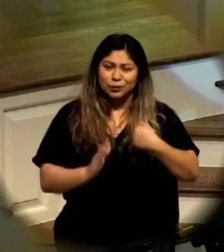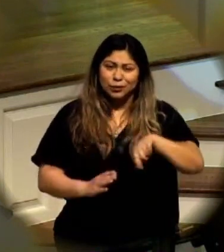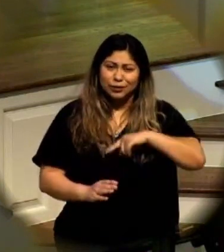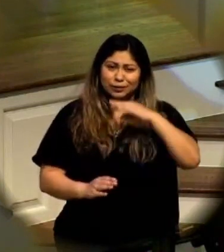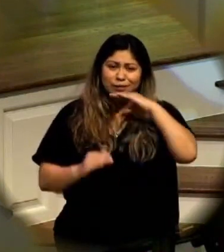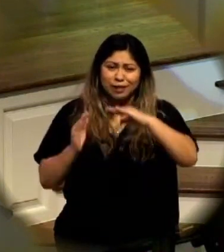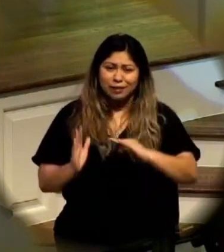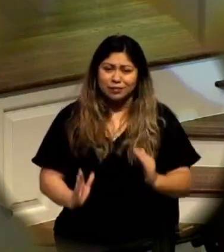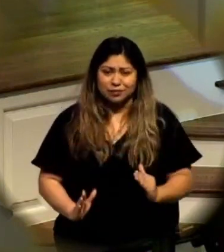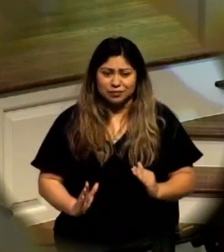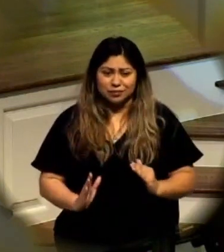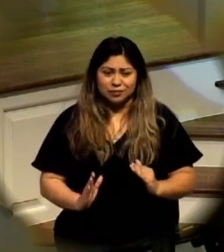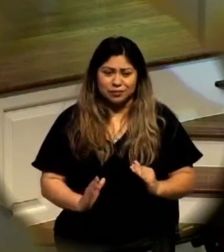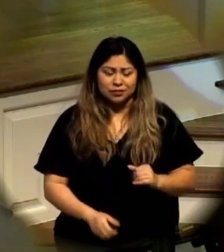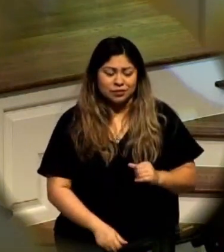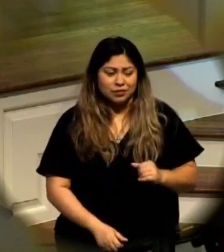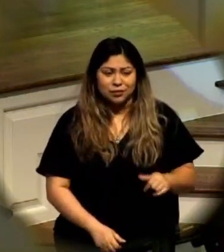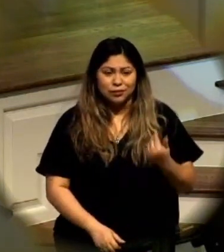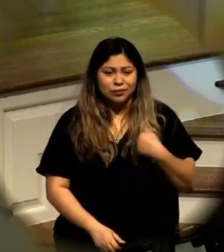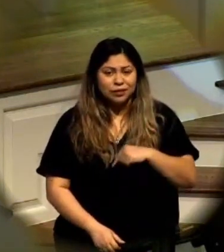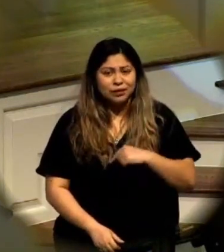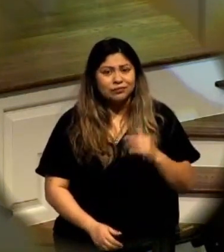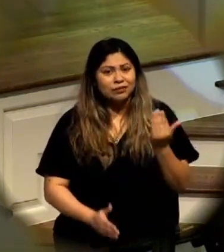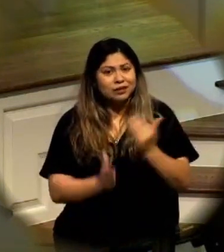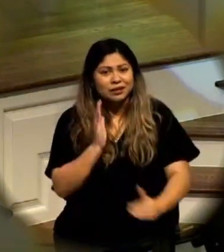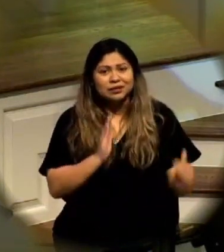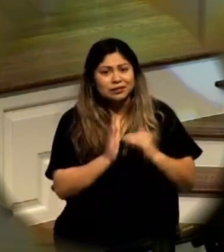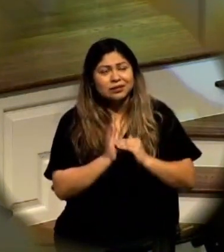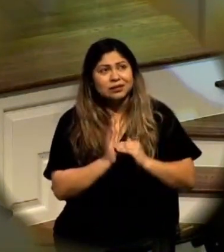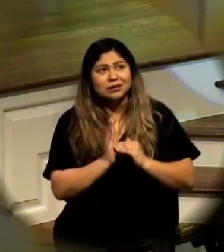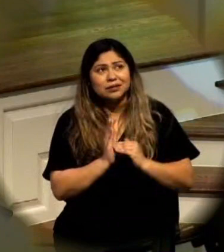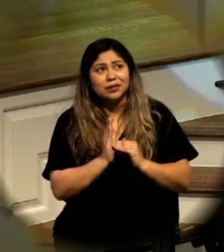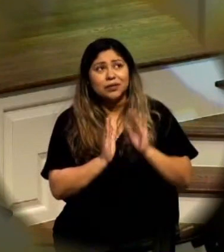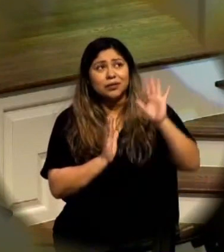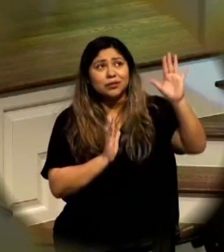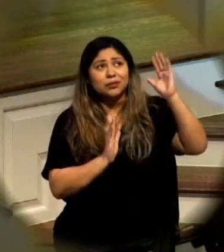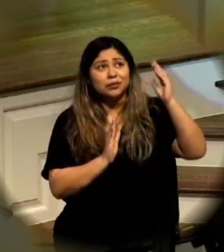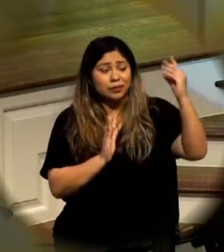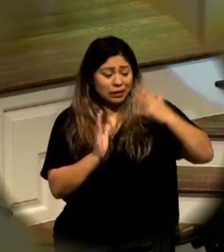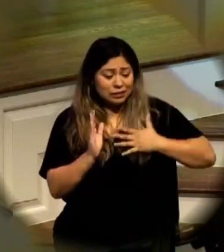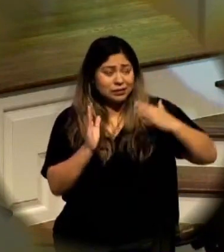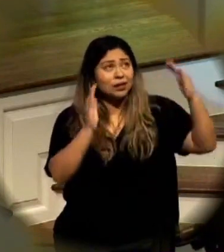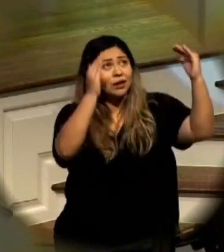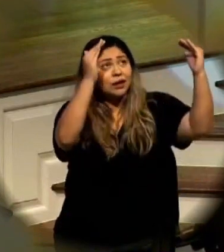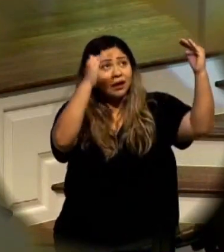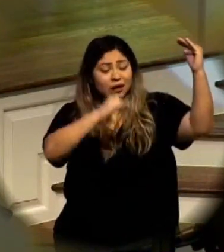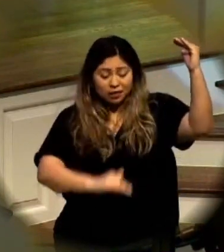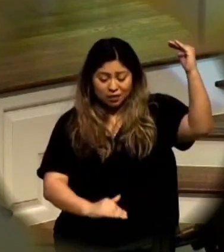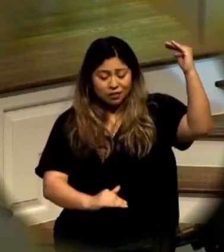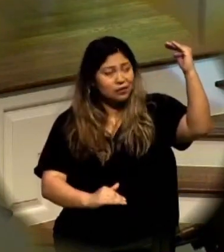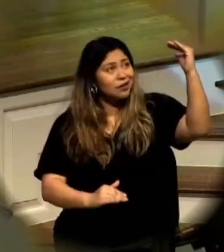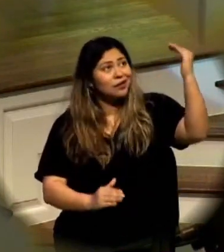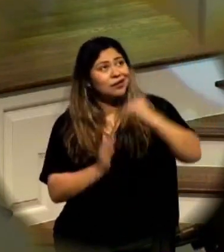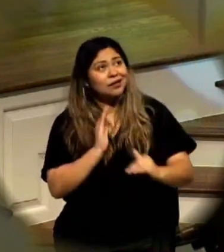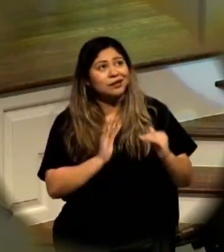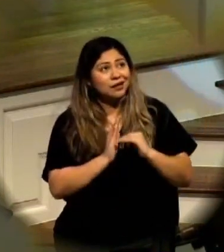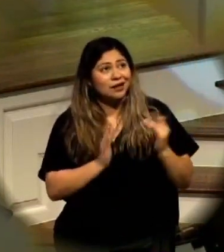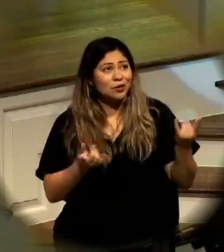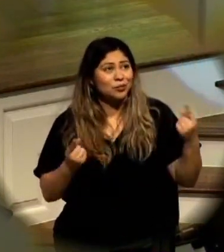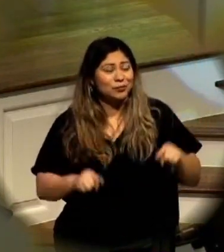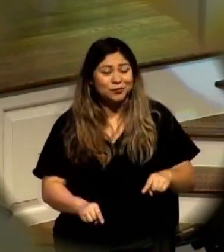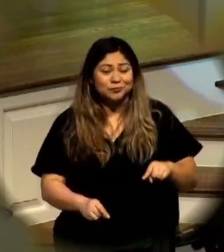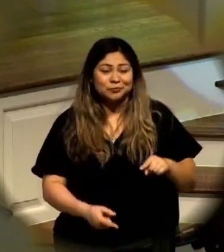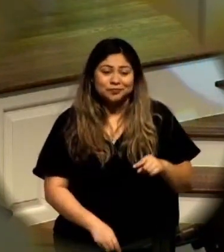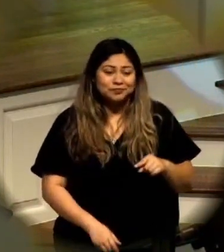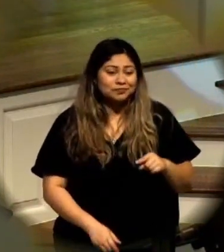of the glory of God. And, Lord, we've all made mistakes. There are things that aren't sins, but are just things that don't work, that don't go the way we plan. That,